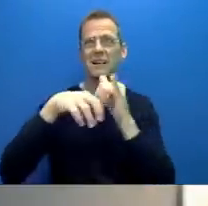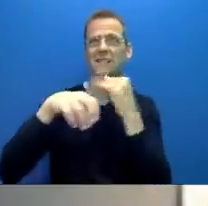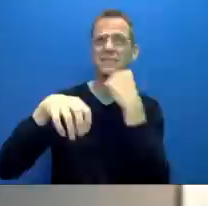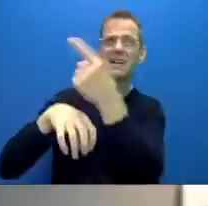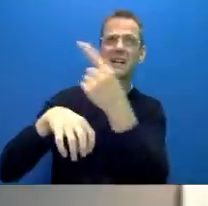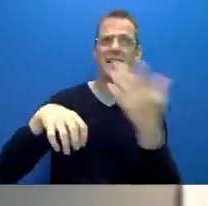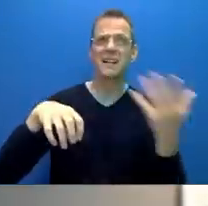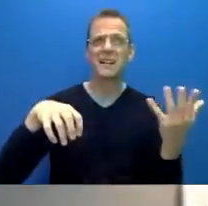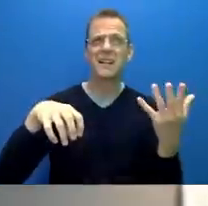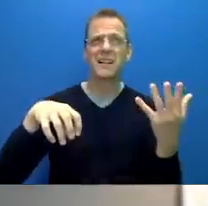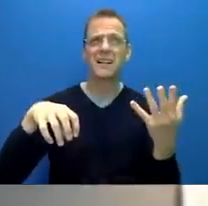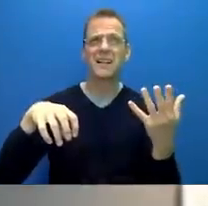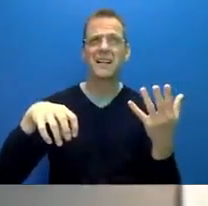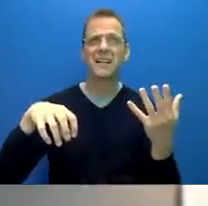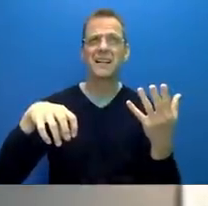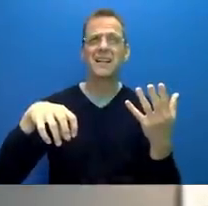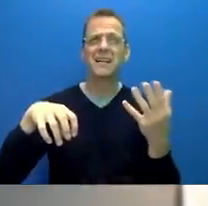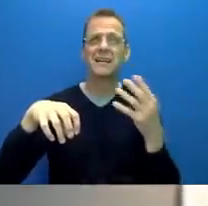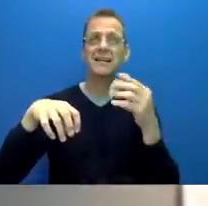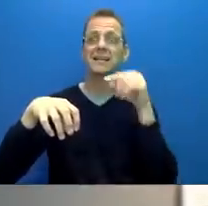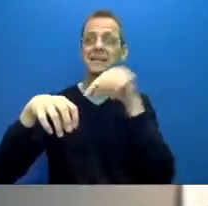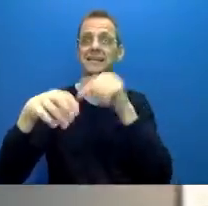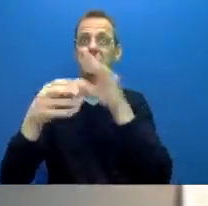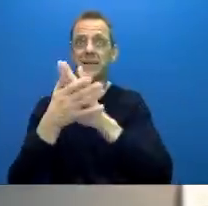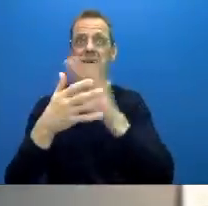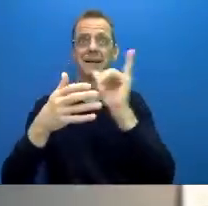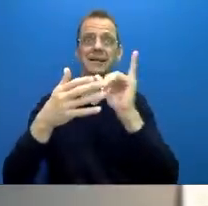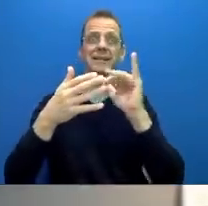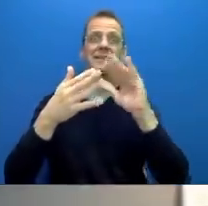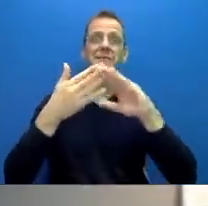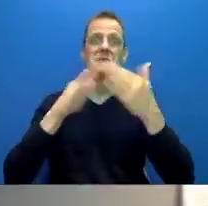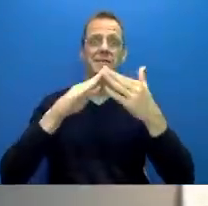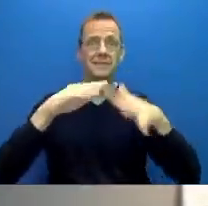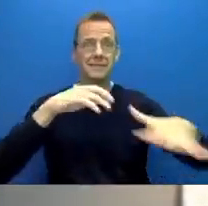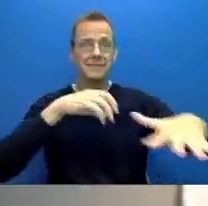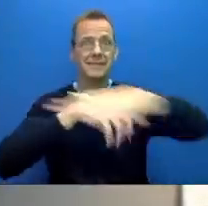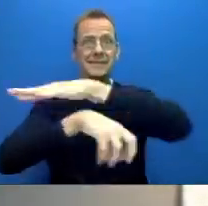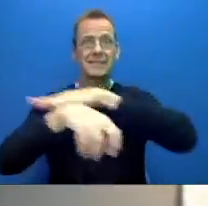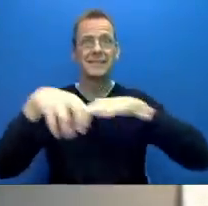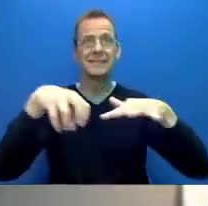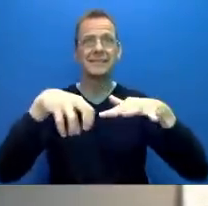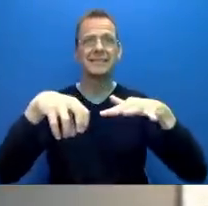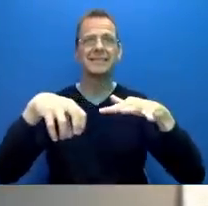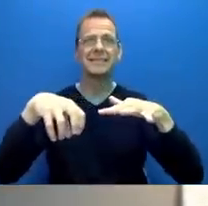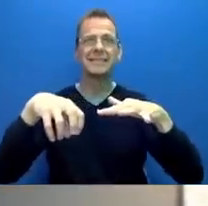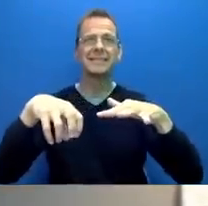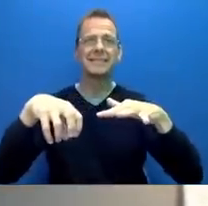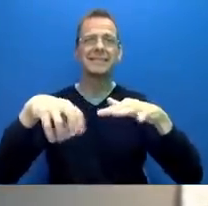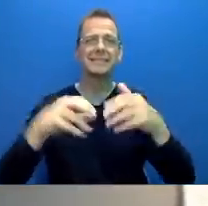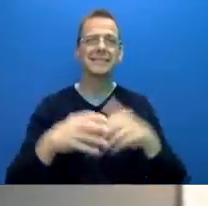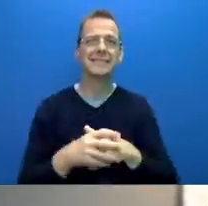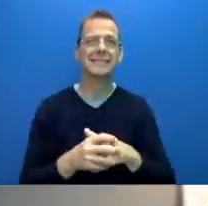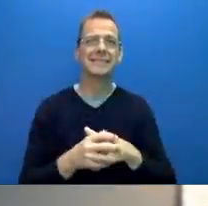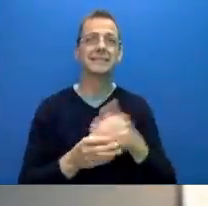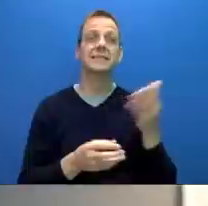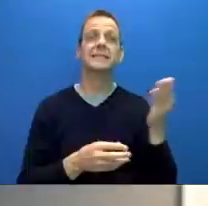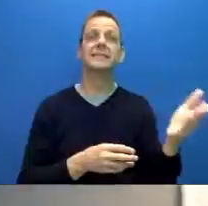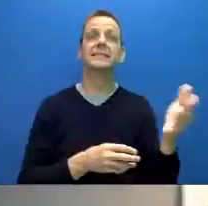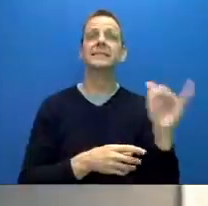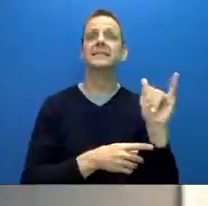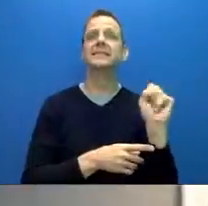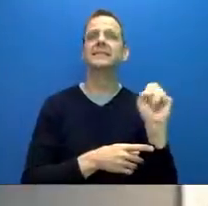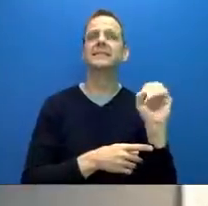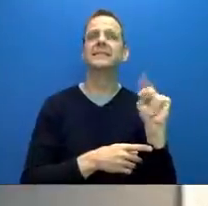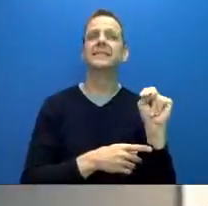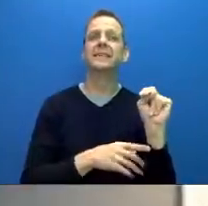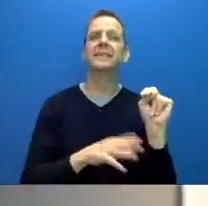Yeah, and I would say beyond school boards, I'd also still keep putting pressure on to our MLAs. This is a job of Alberta Health